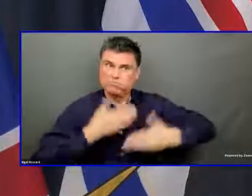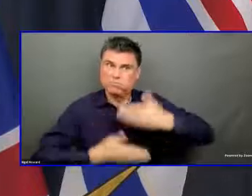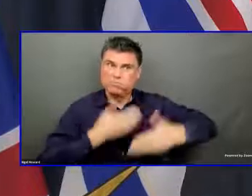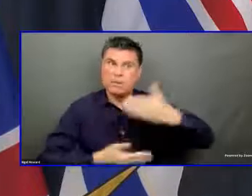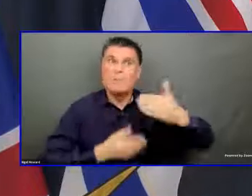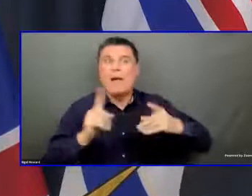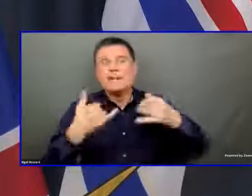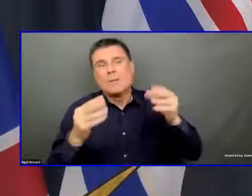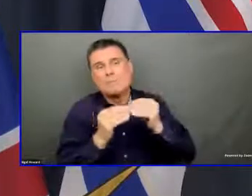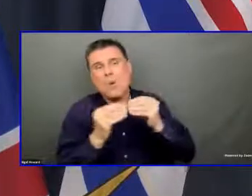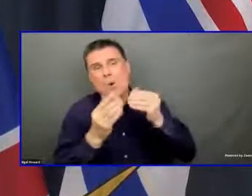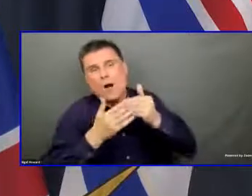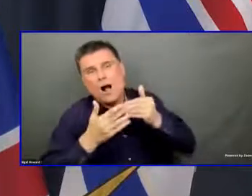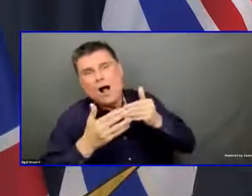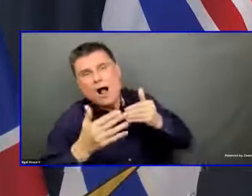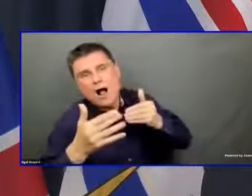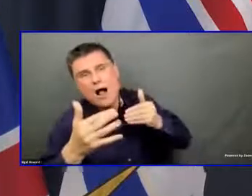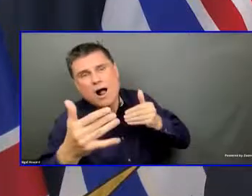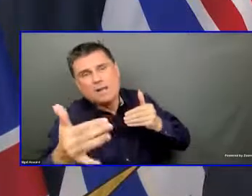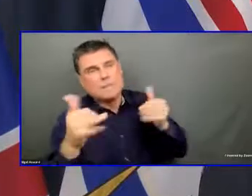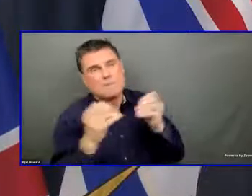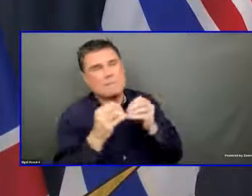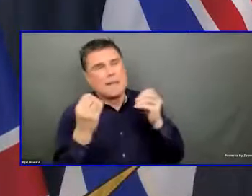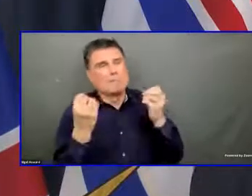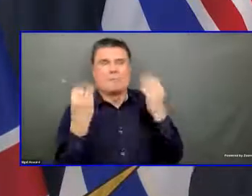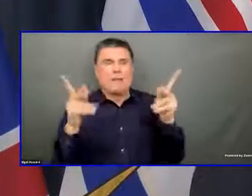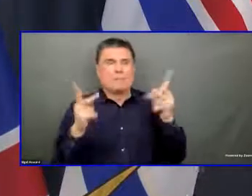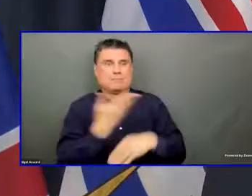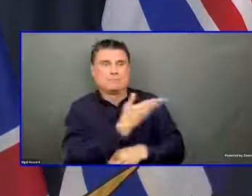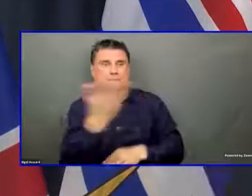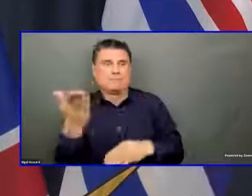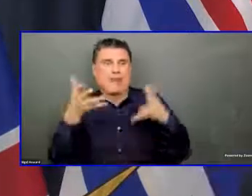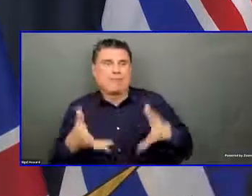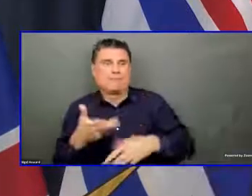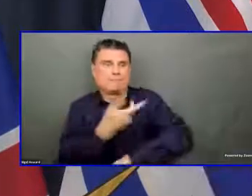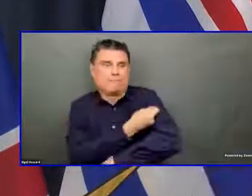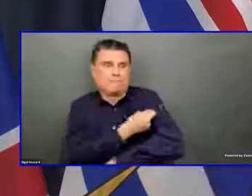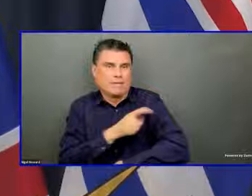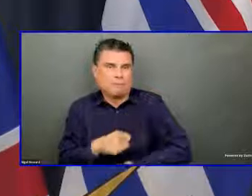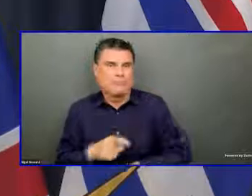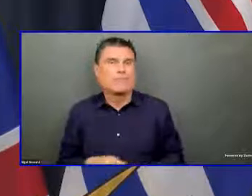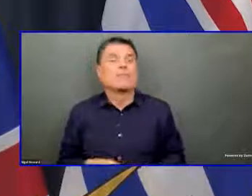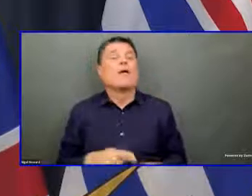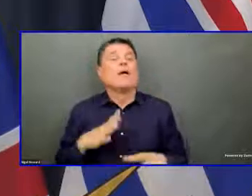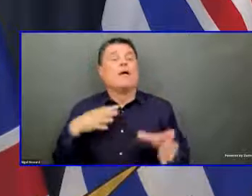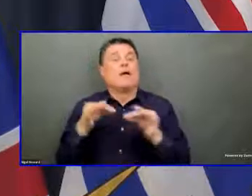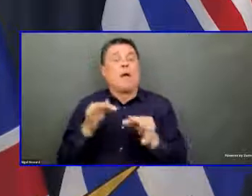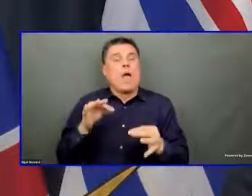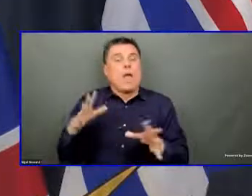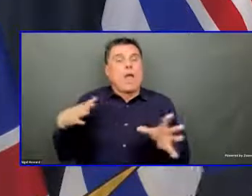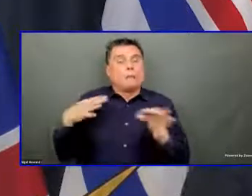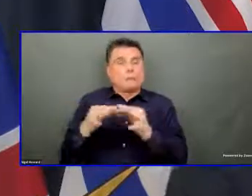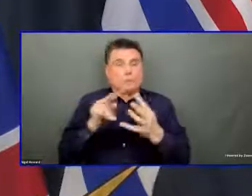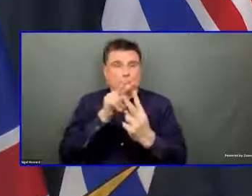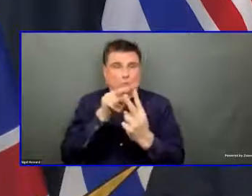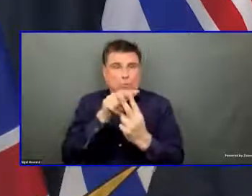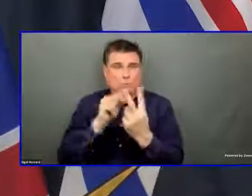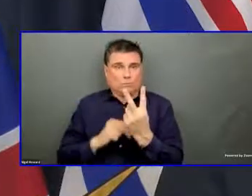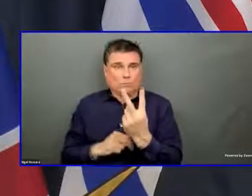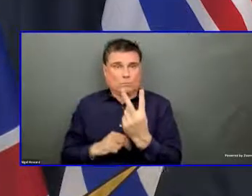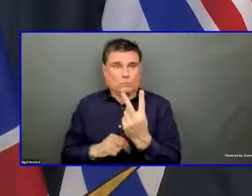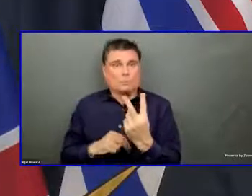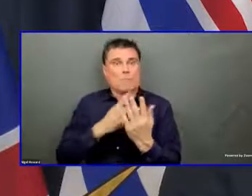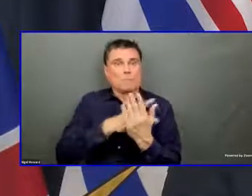wanted to just bring you up to date very briefly on 2 programs that have been related to COVID-19, the Surgical Renewal